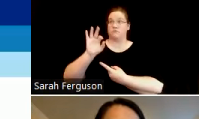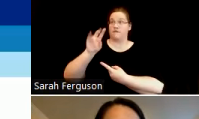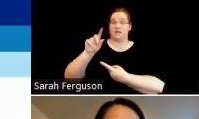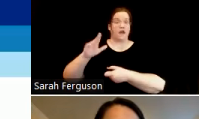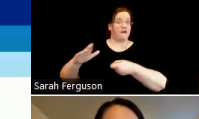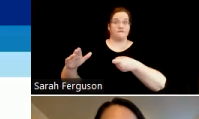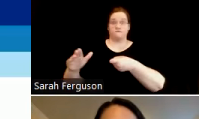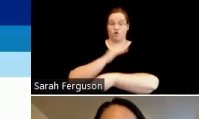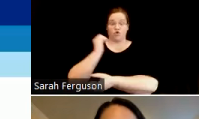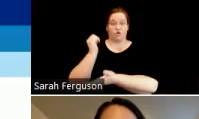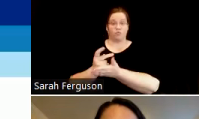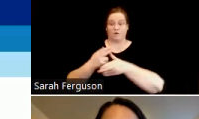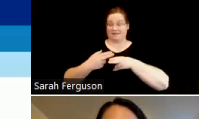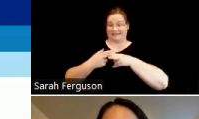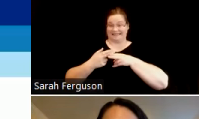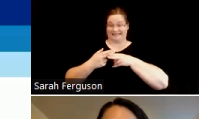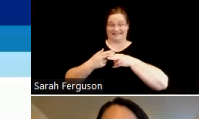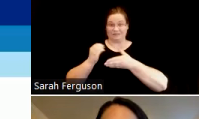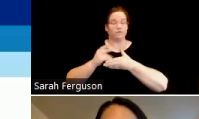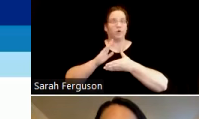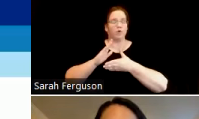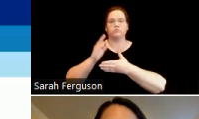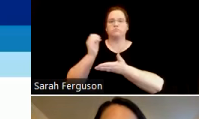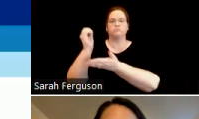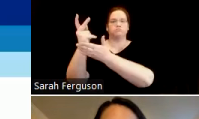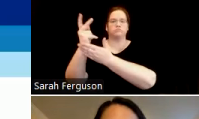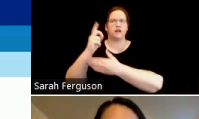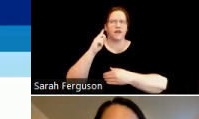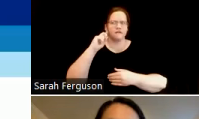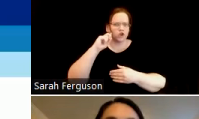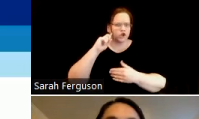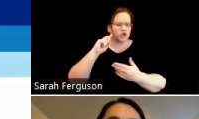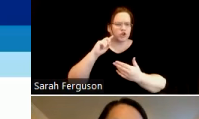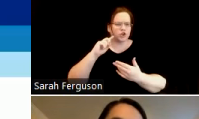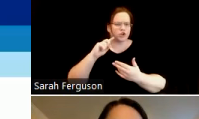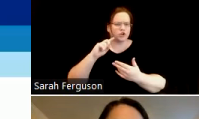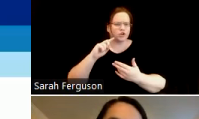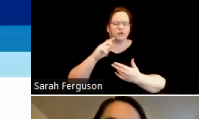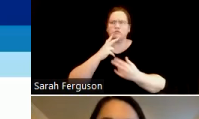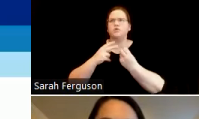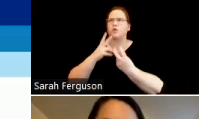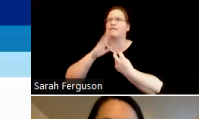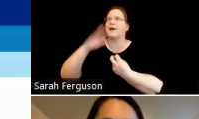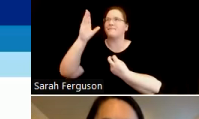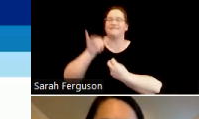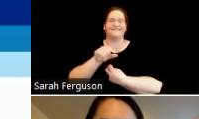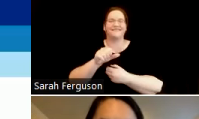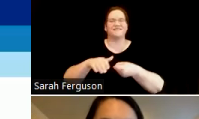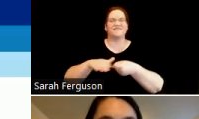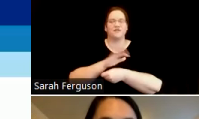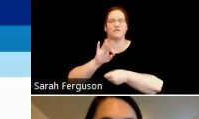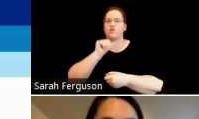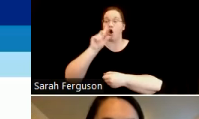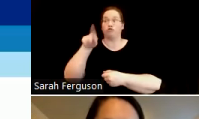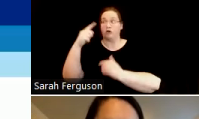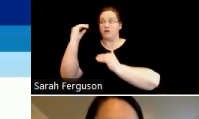And actually, I think that I just heard that the 12 and up, yes, has now full FDA approval, not just